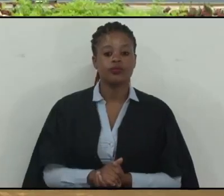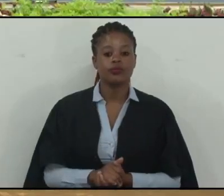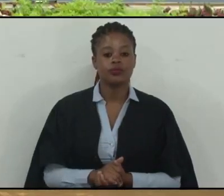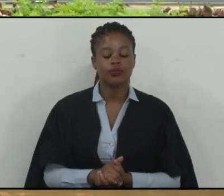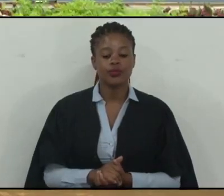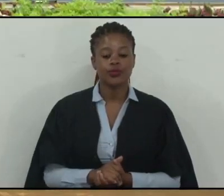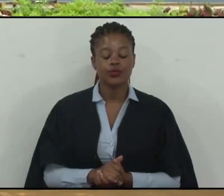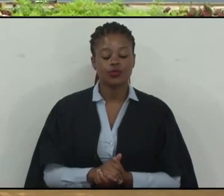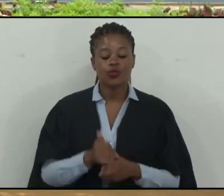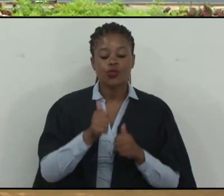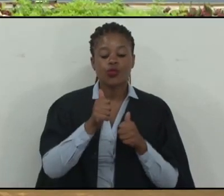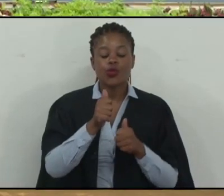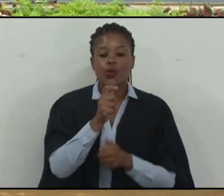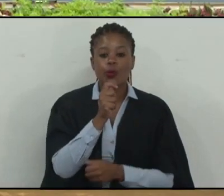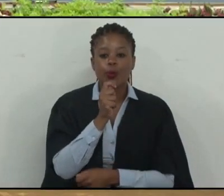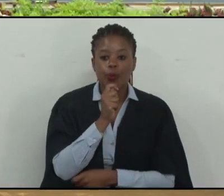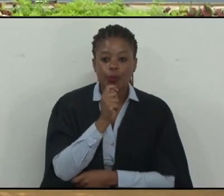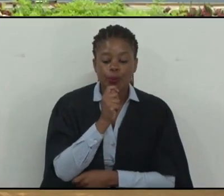Good morning,